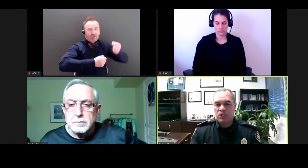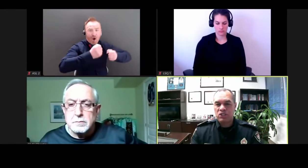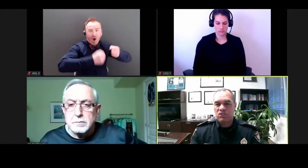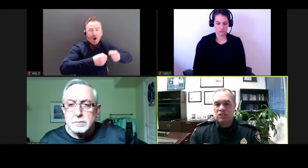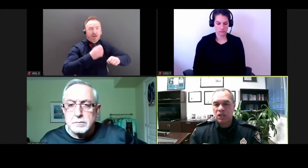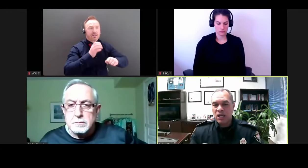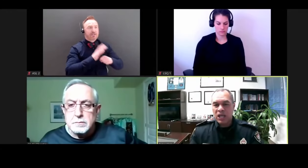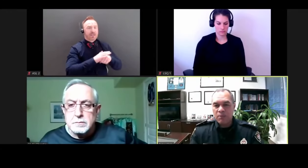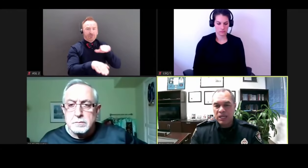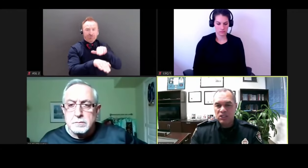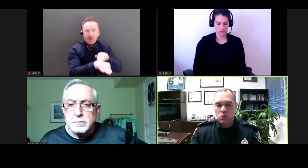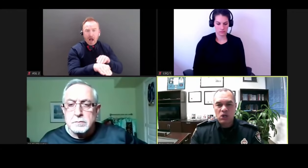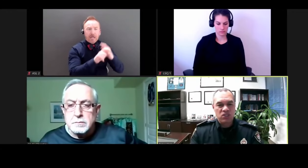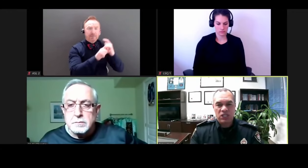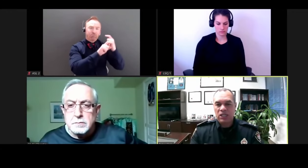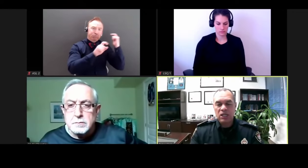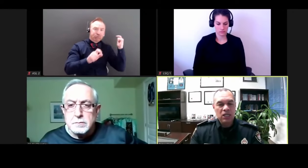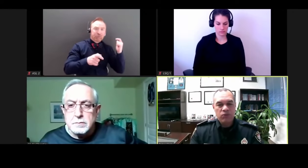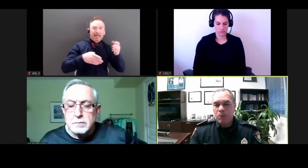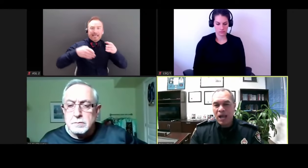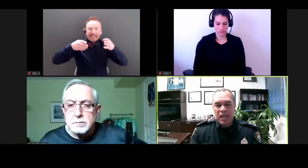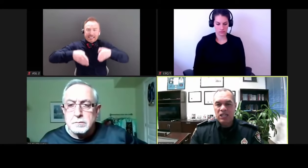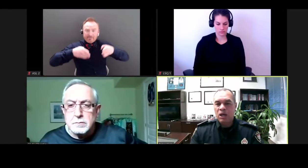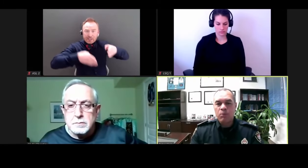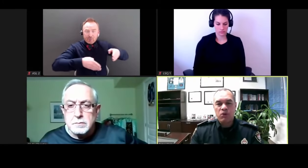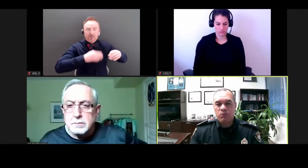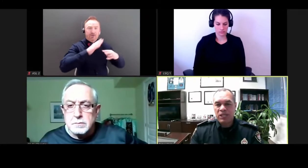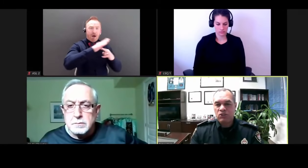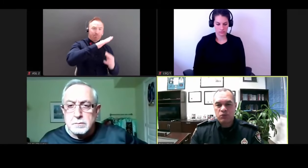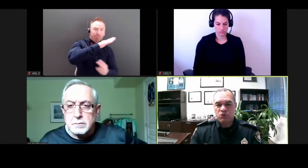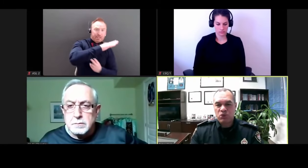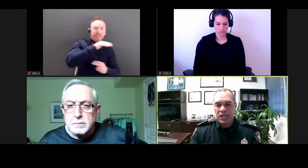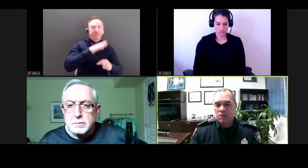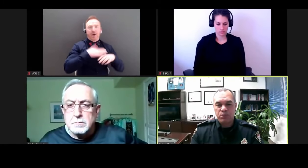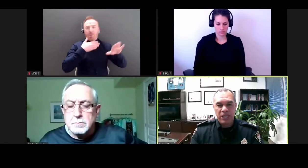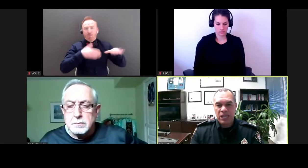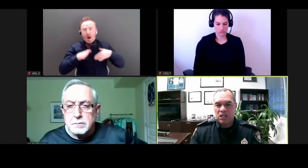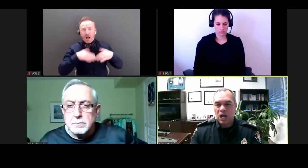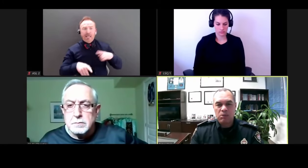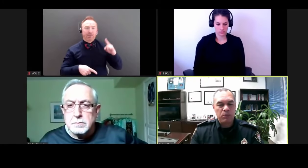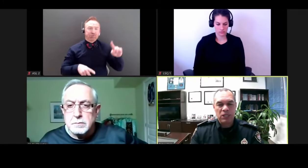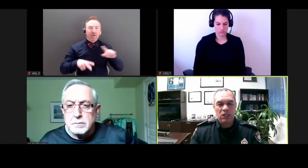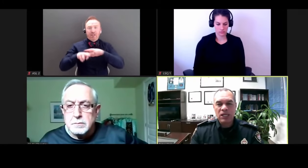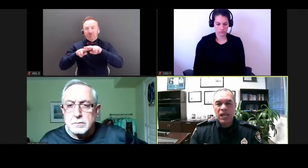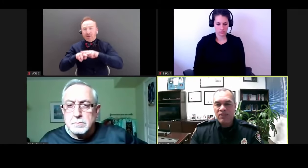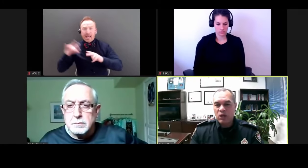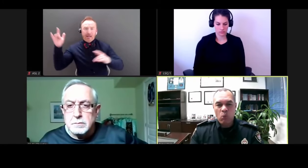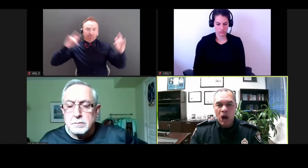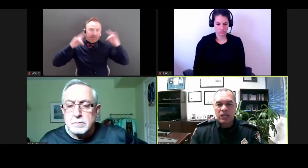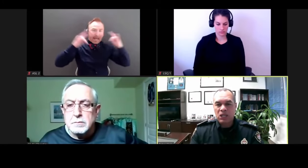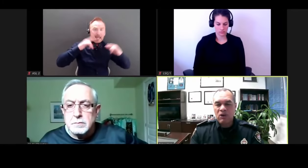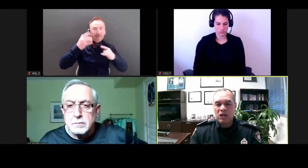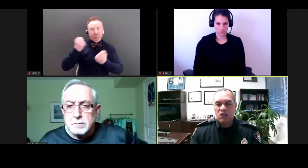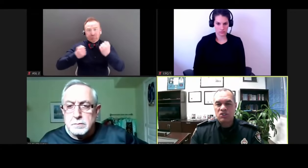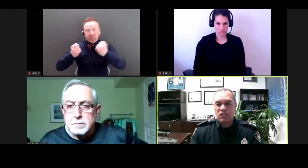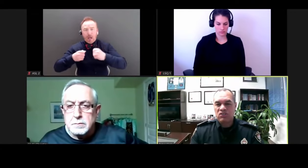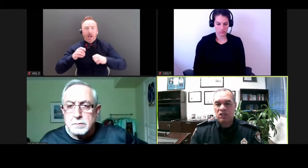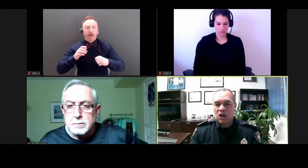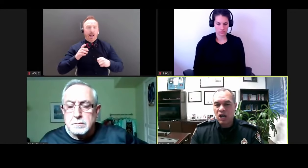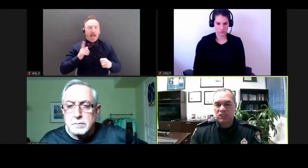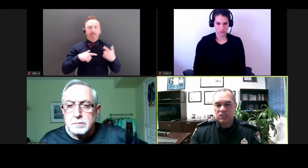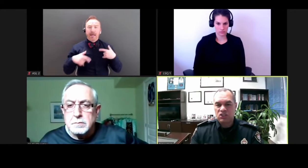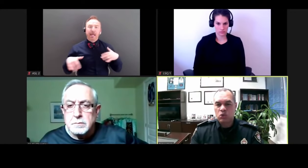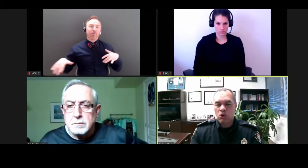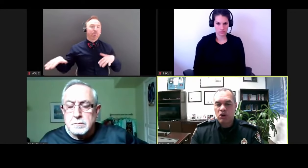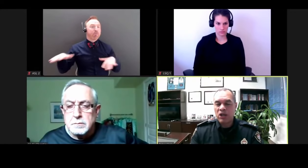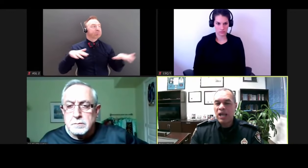the bridges and coming into our city by any number of means from train and plane and automobile, and then walking around in our cities and